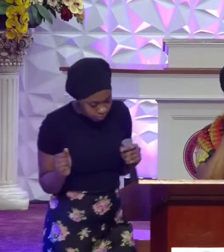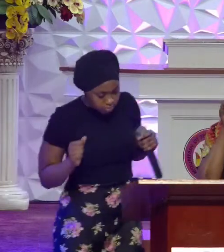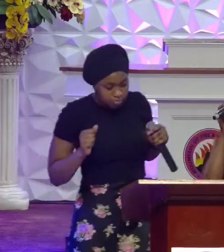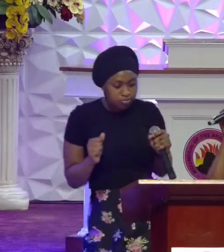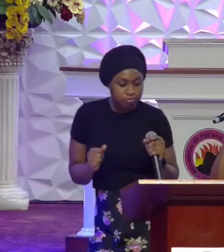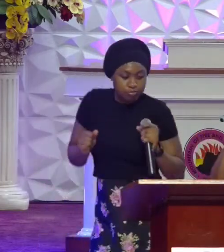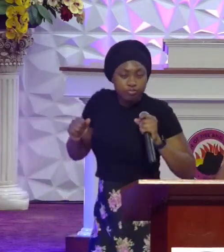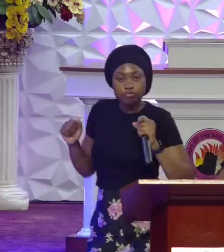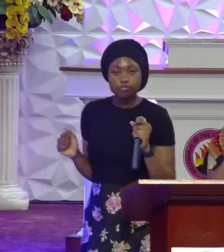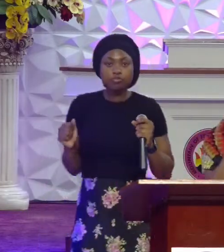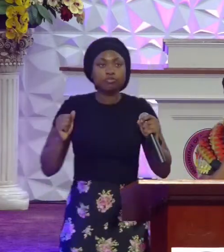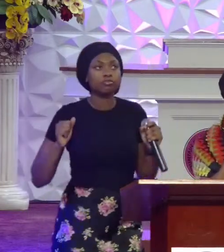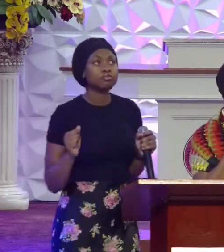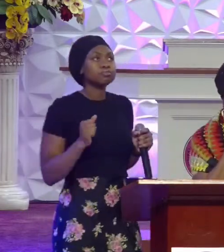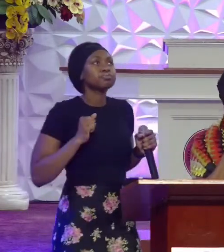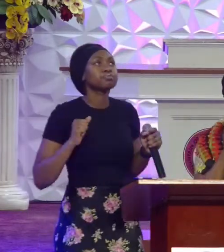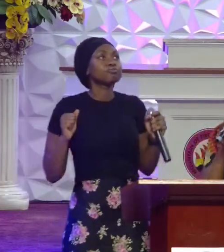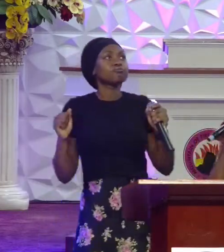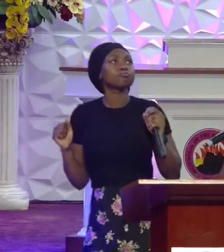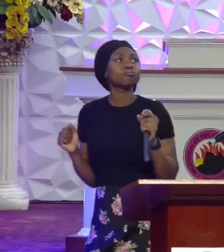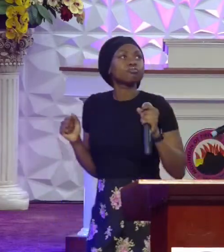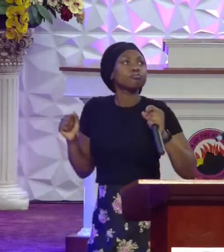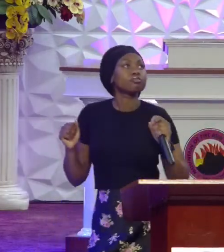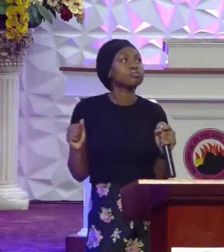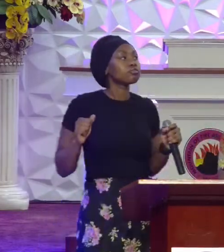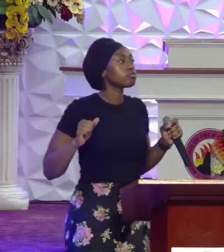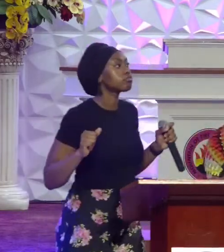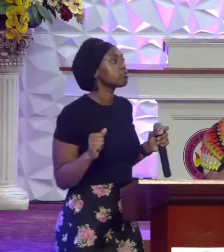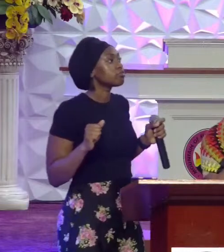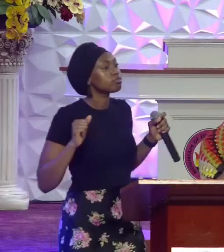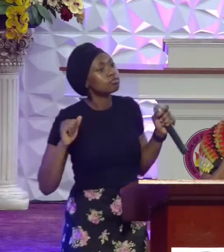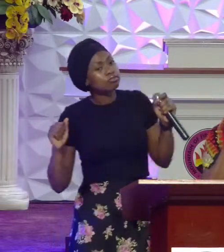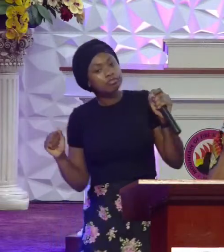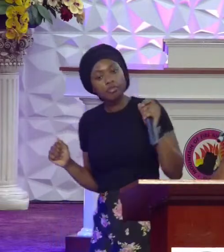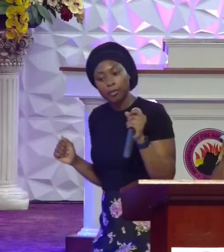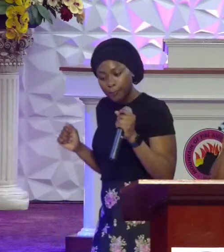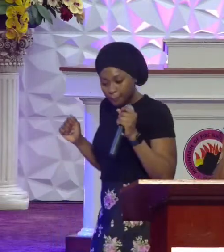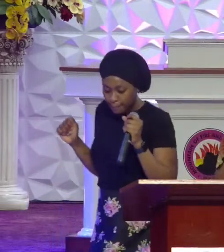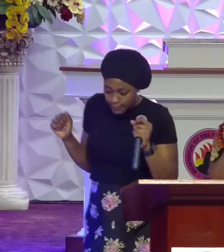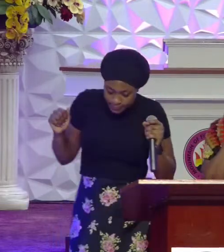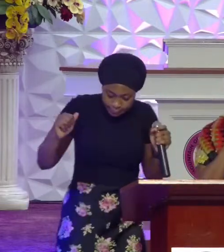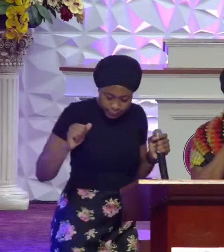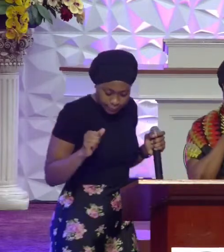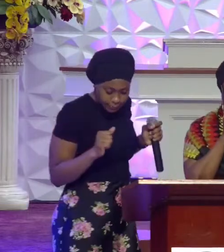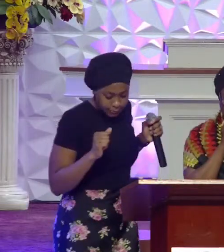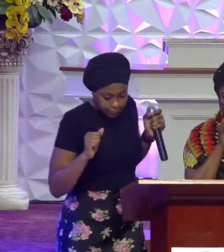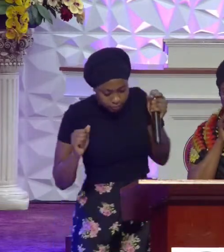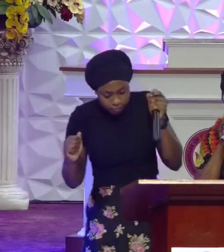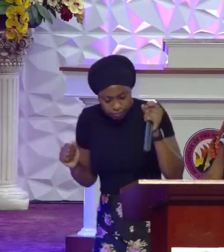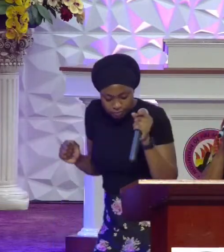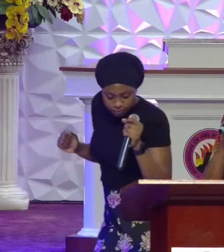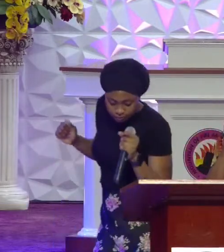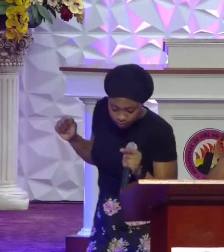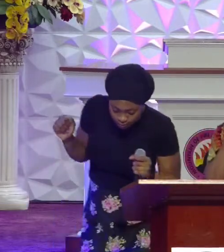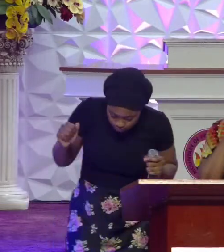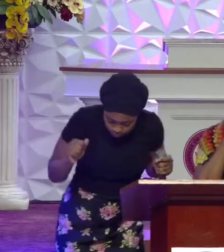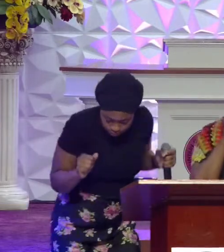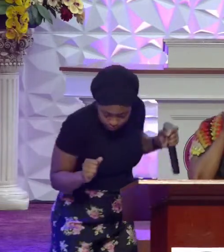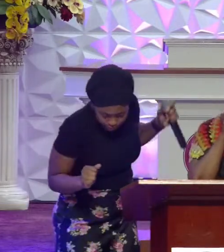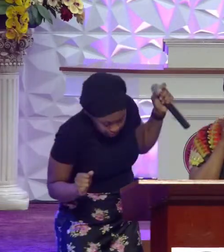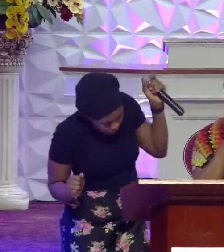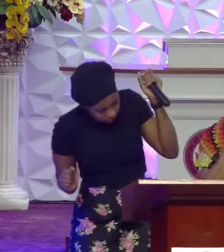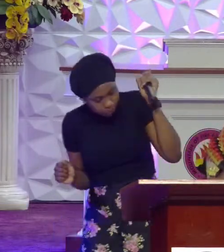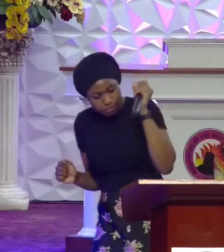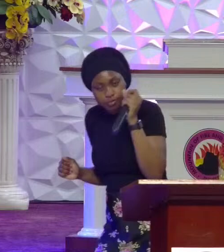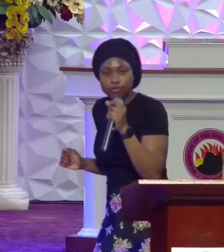and Omega, you are worthy to be praised. In all generations, there is no one like you. Alpha